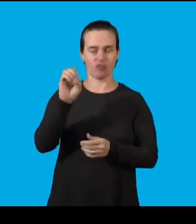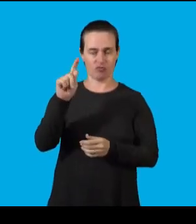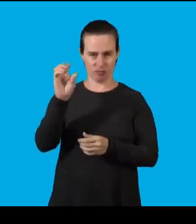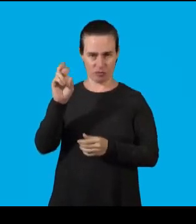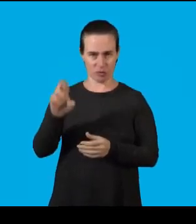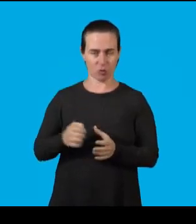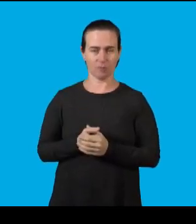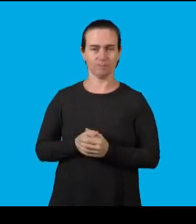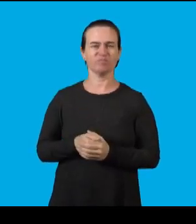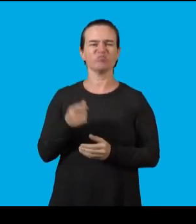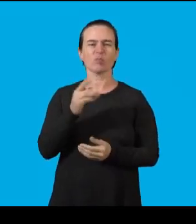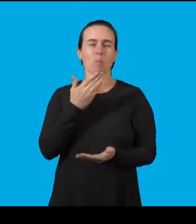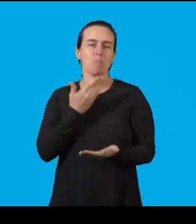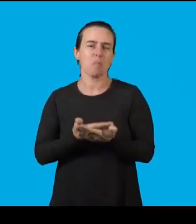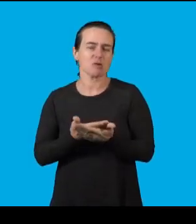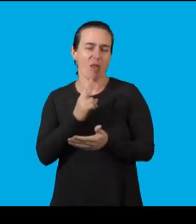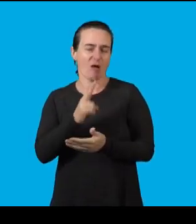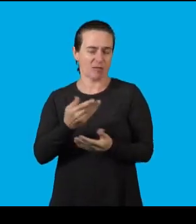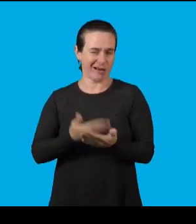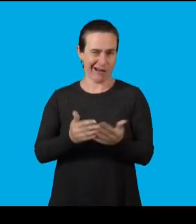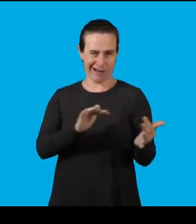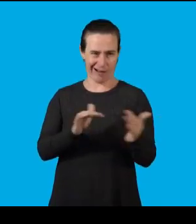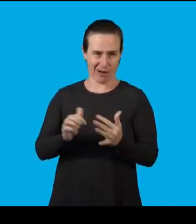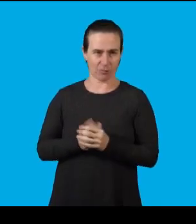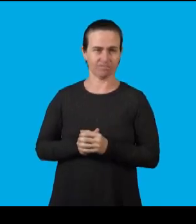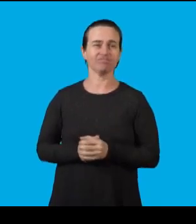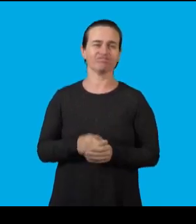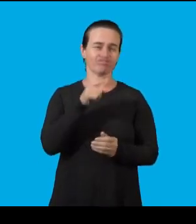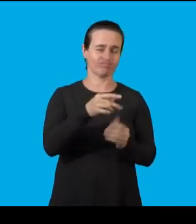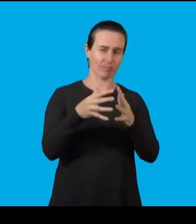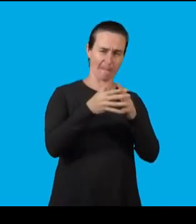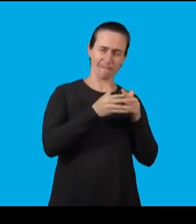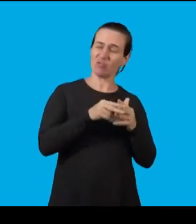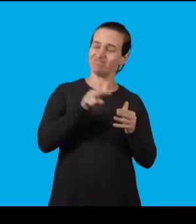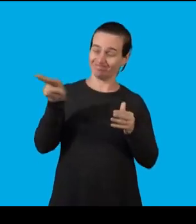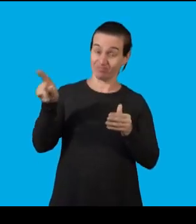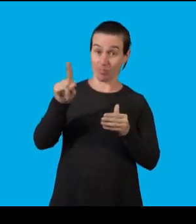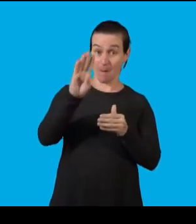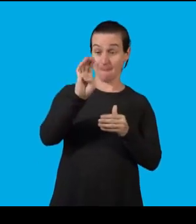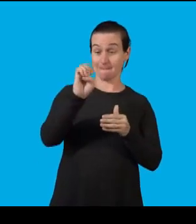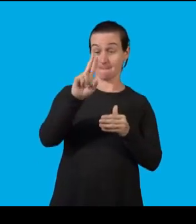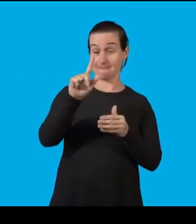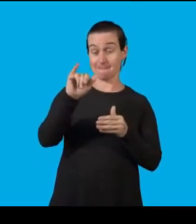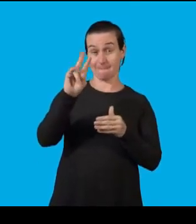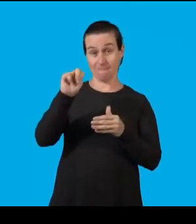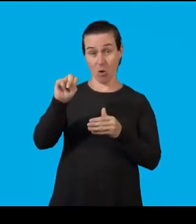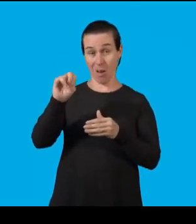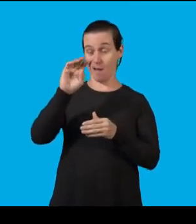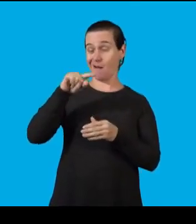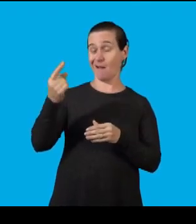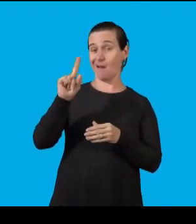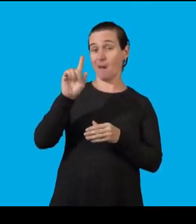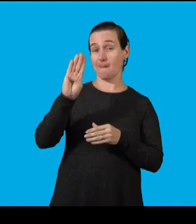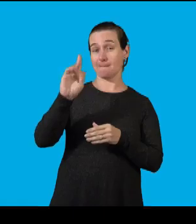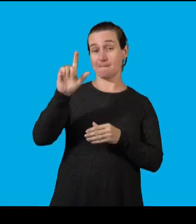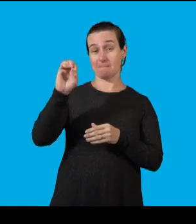at the possible response to this question. The USA saw the Berlin blockade by the Soviet Union as